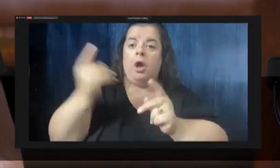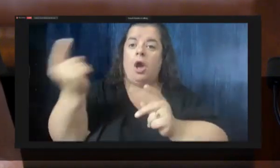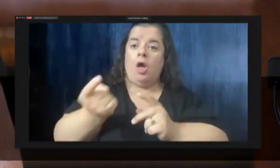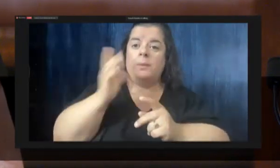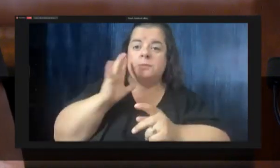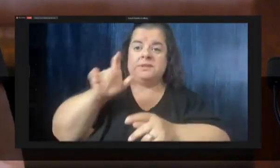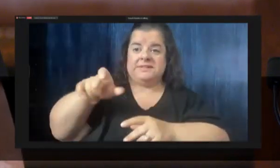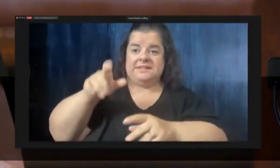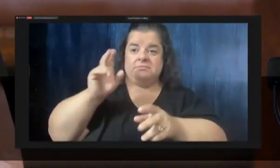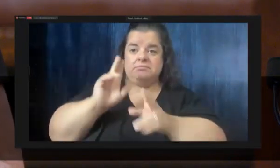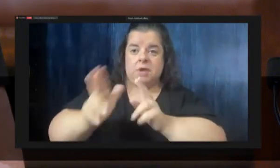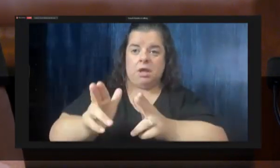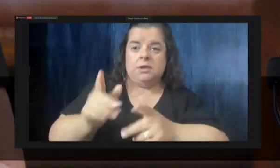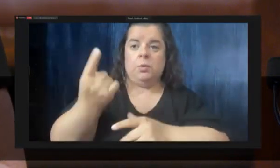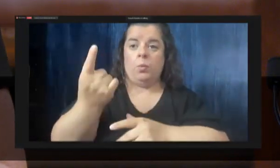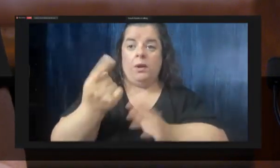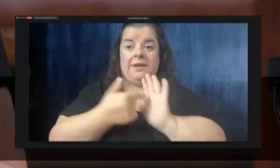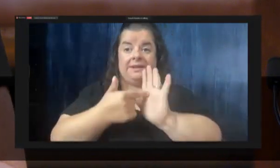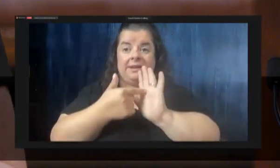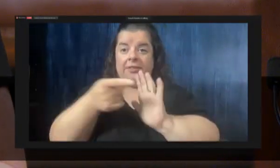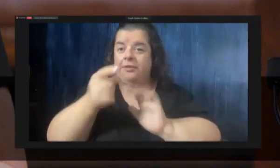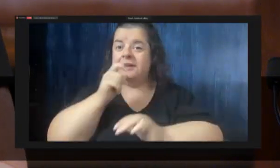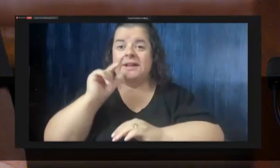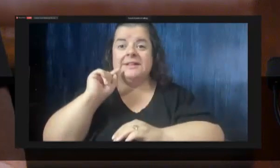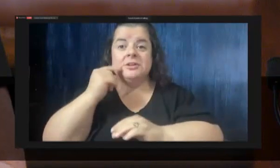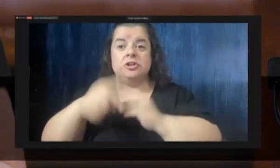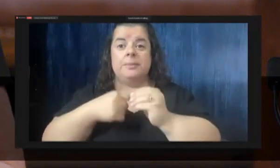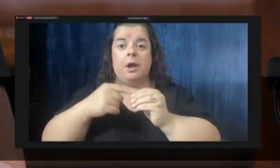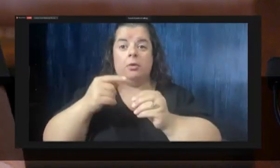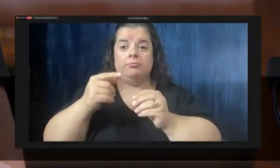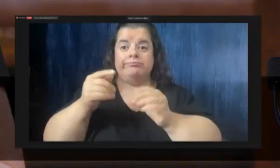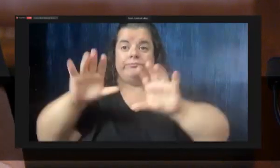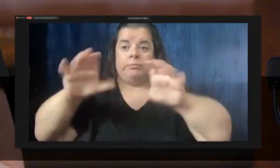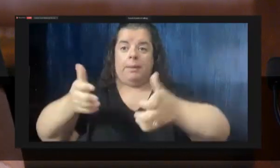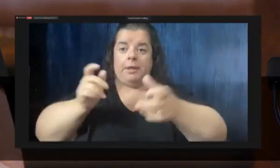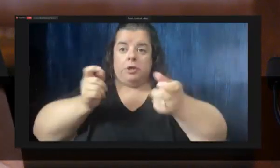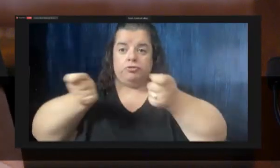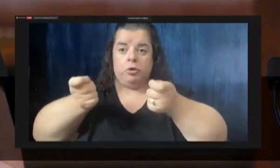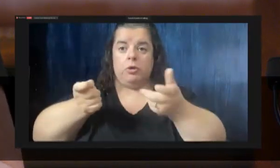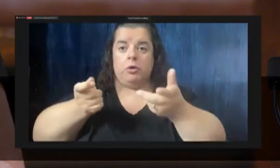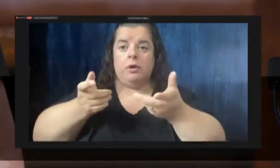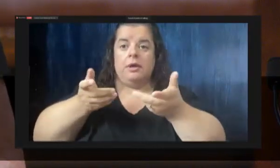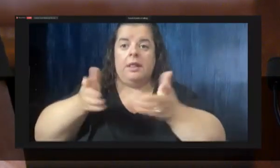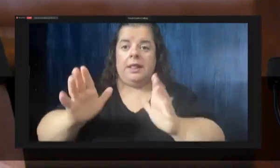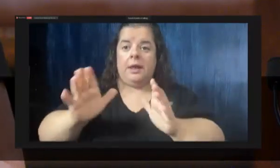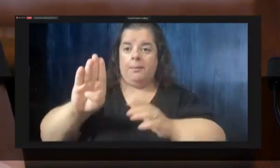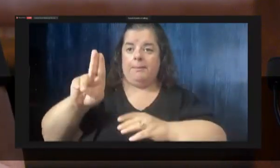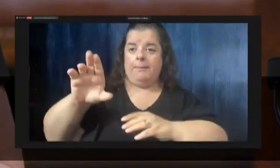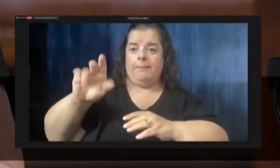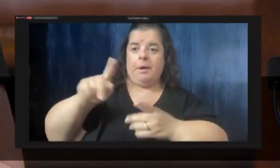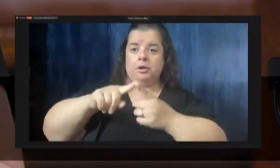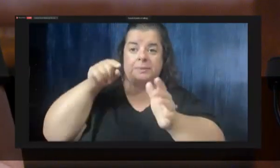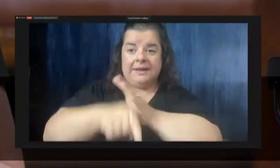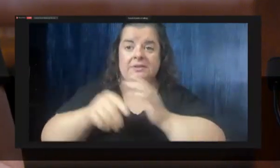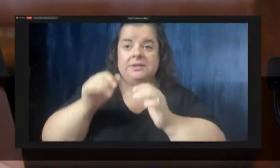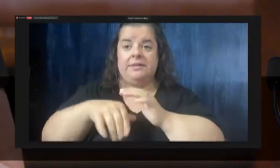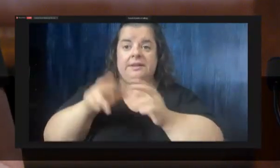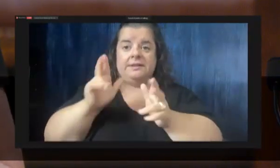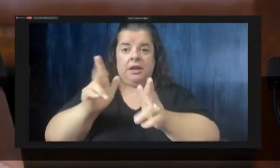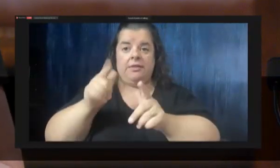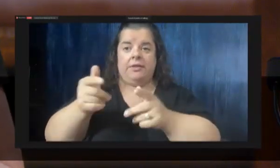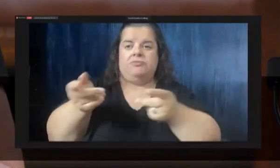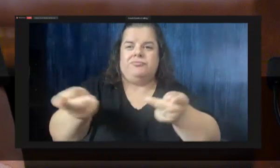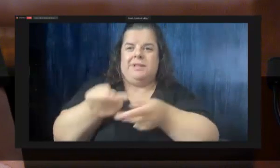One indicator that they are not serious about population control is if they allow bucks to be killed in these hunts. Bucks are placeholders who will